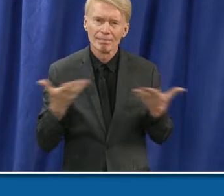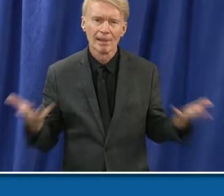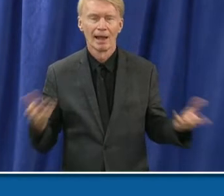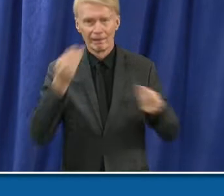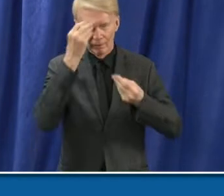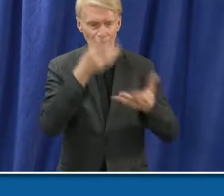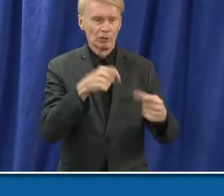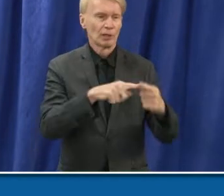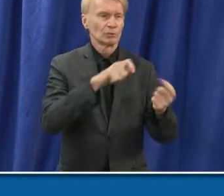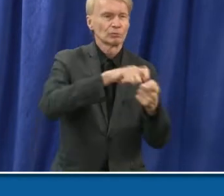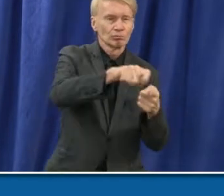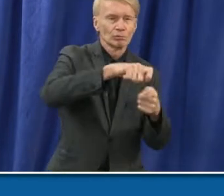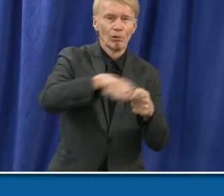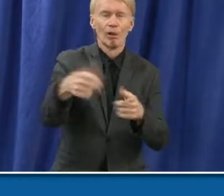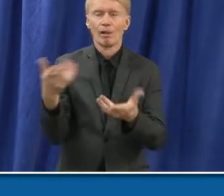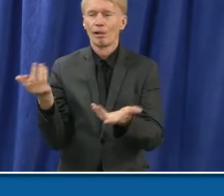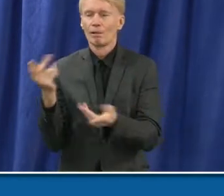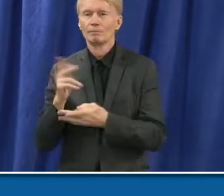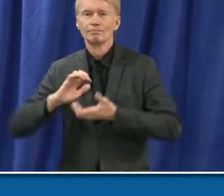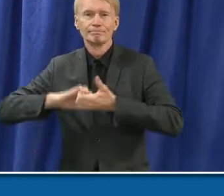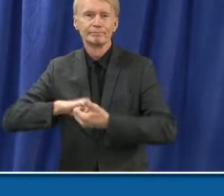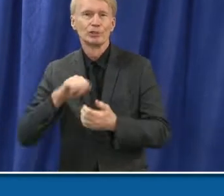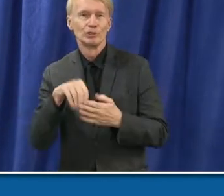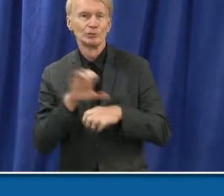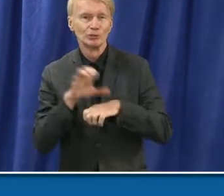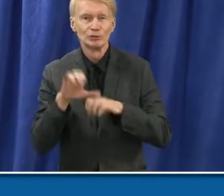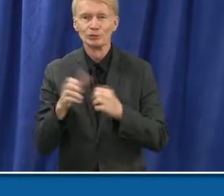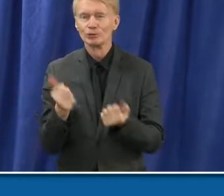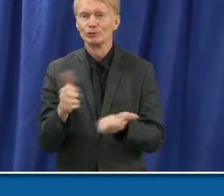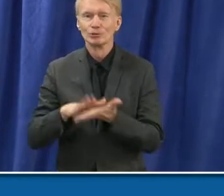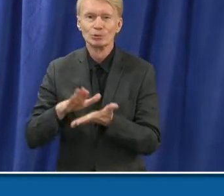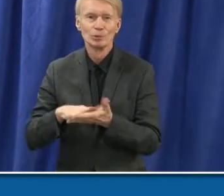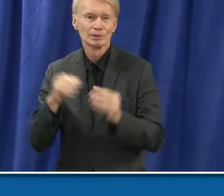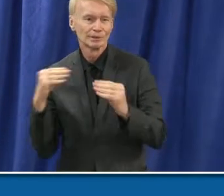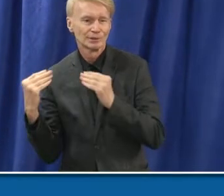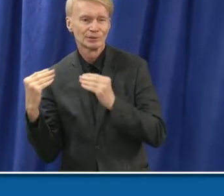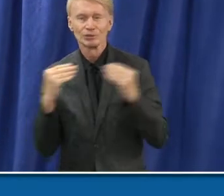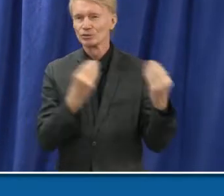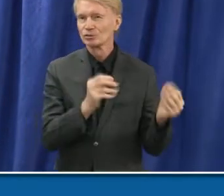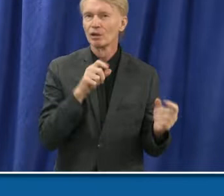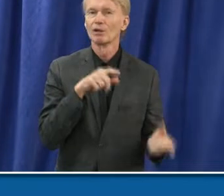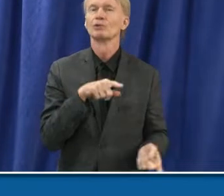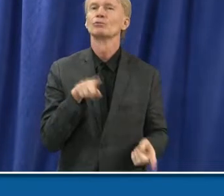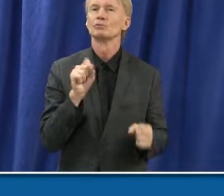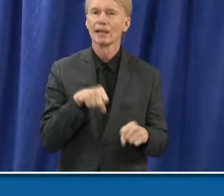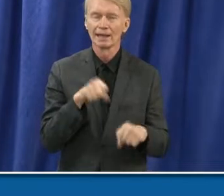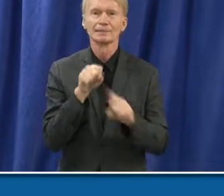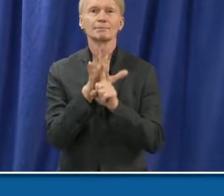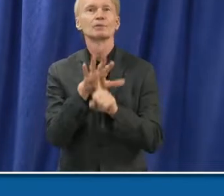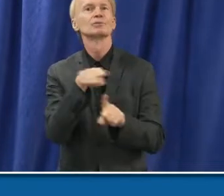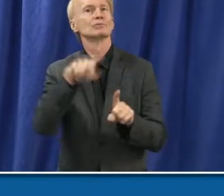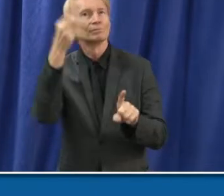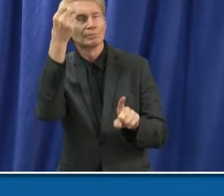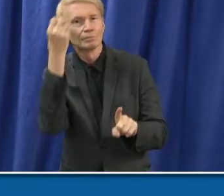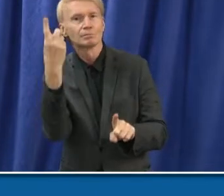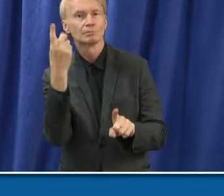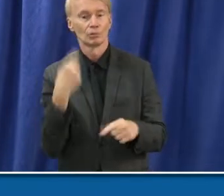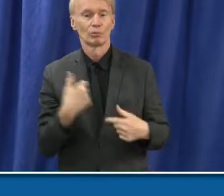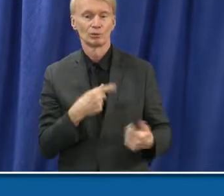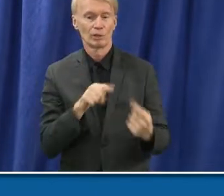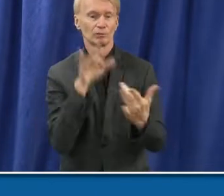to phone banking and peer-to-peer texting. There have already been more than 100,000 text messages set, and we're on track to reach 1